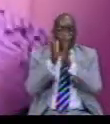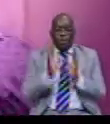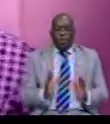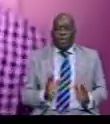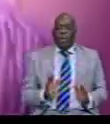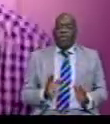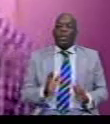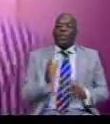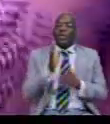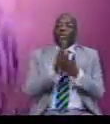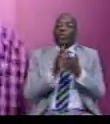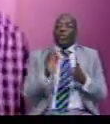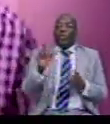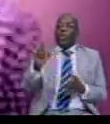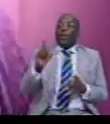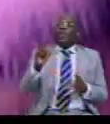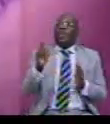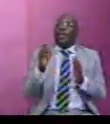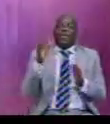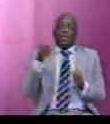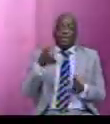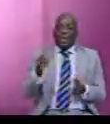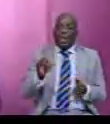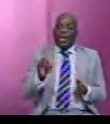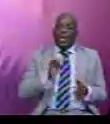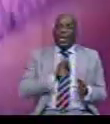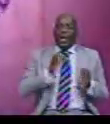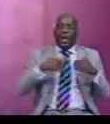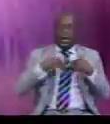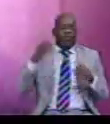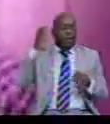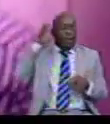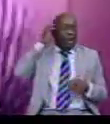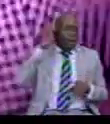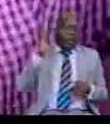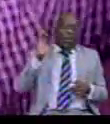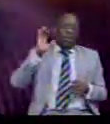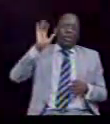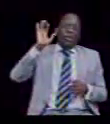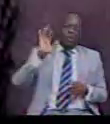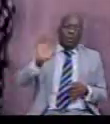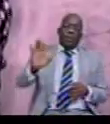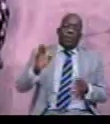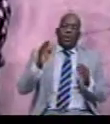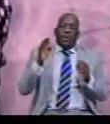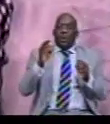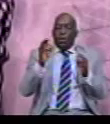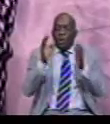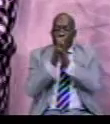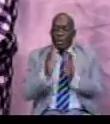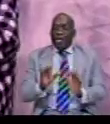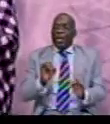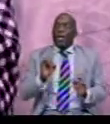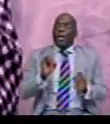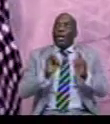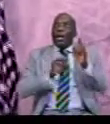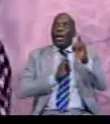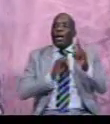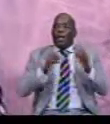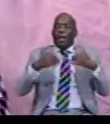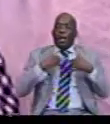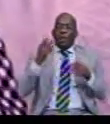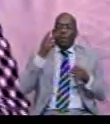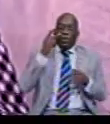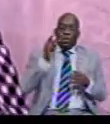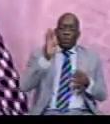Somebody there, I have heard thy prayer. I have seen thy tears. Turn around.